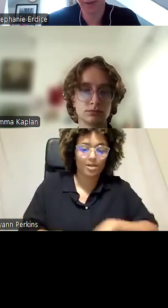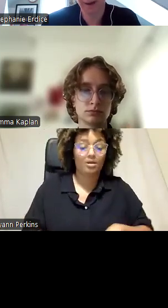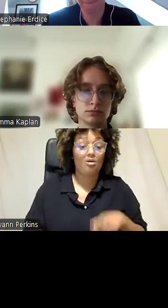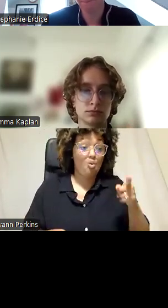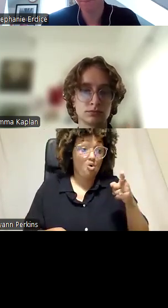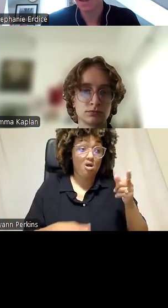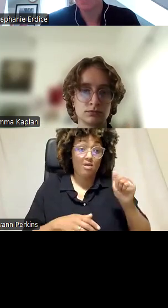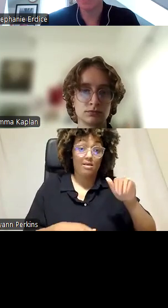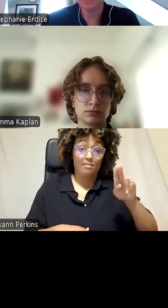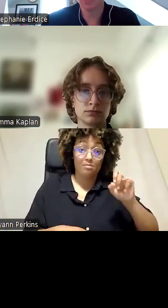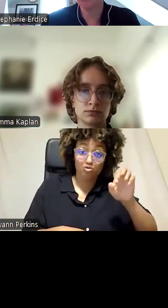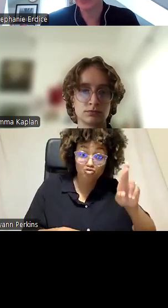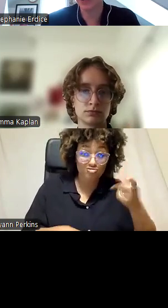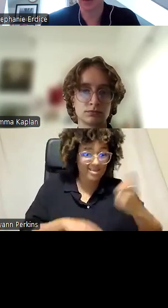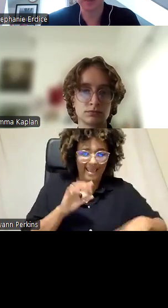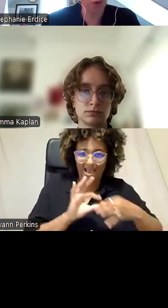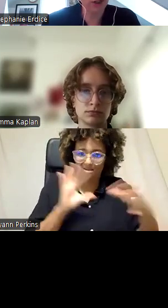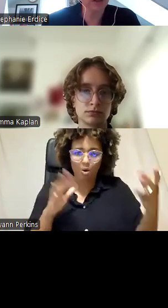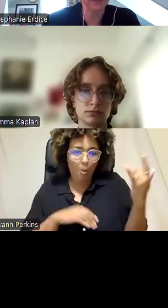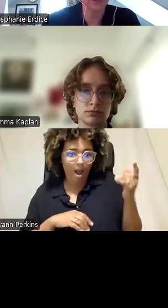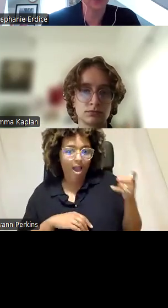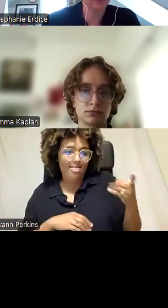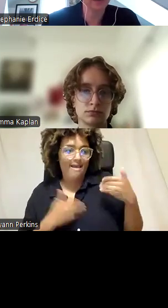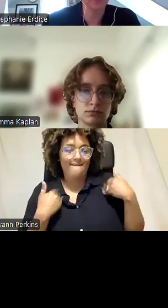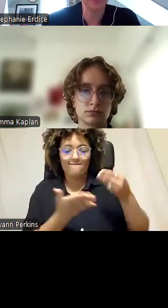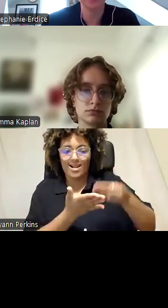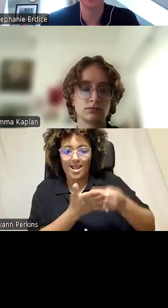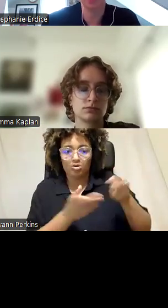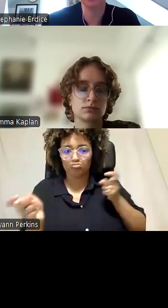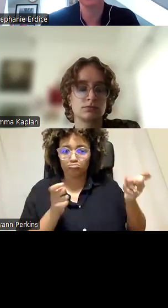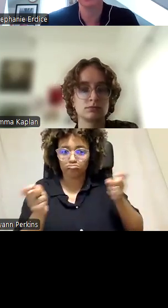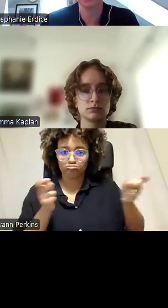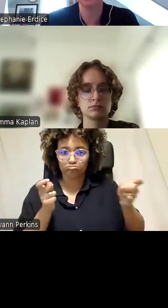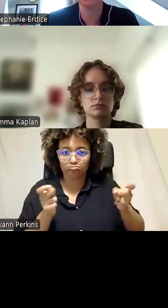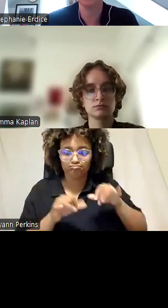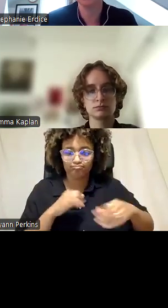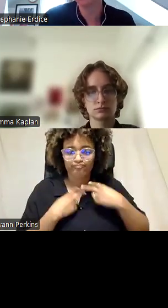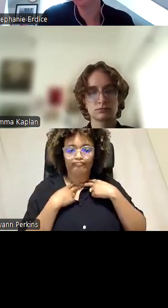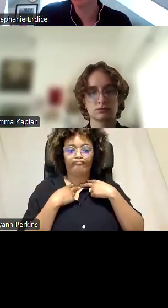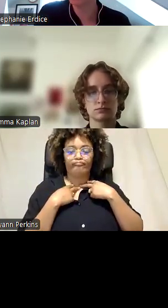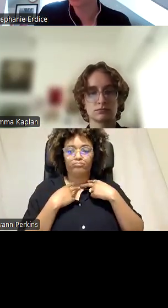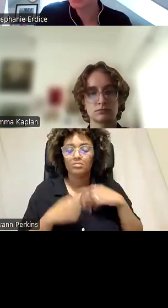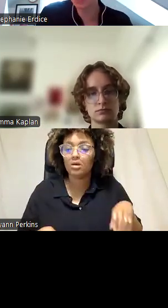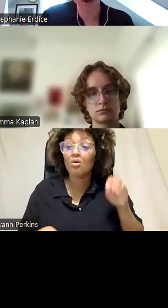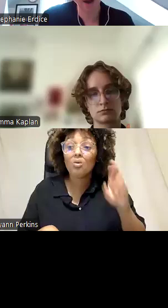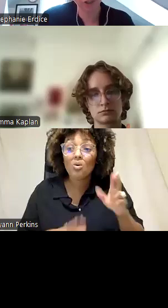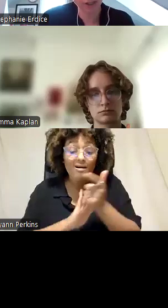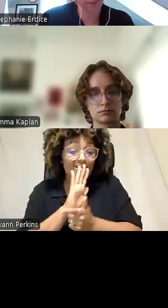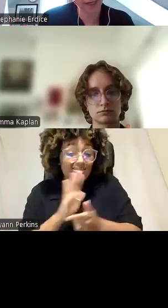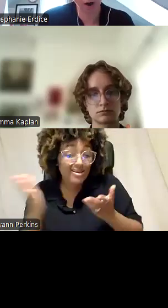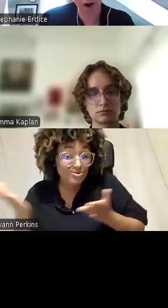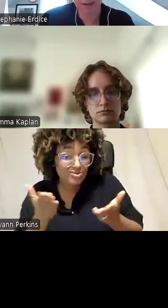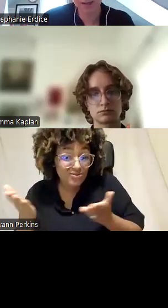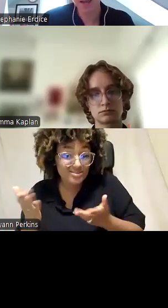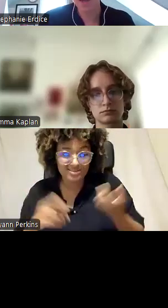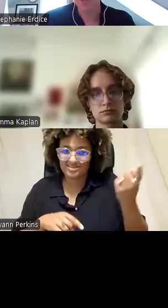control over them. Maybe they're afraid to report or seek services because they don't understand that some of them are free or how much they